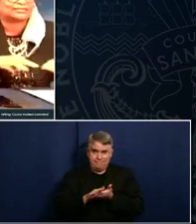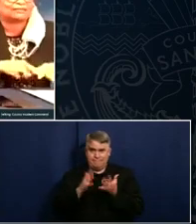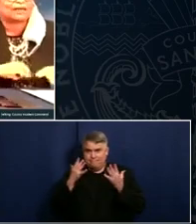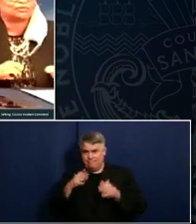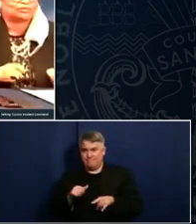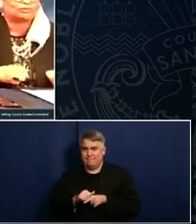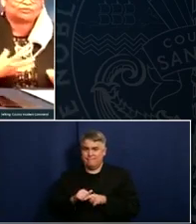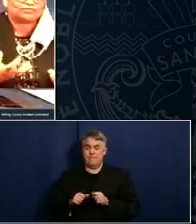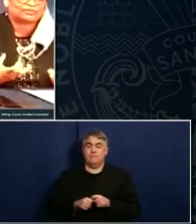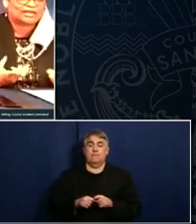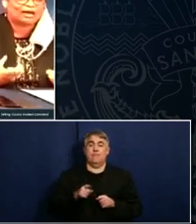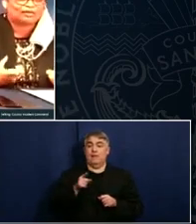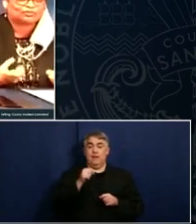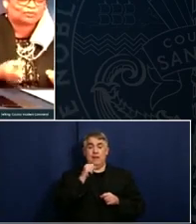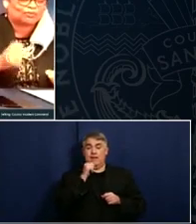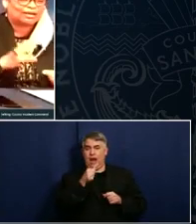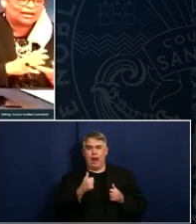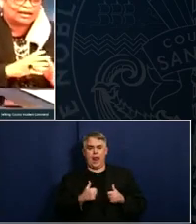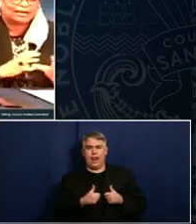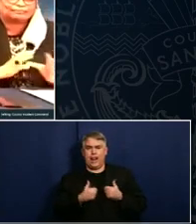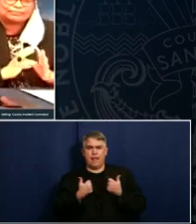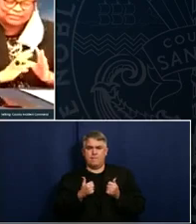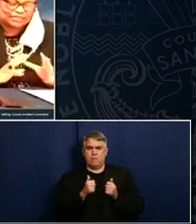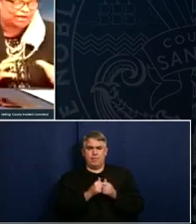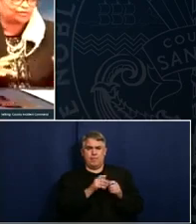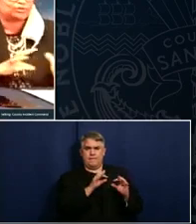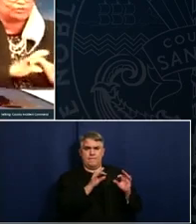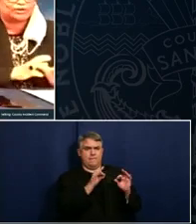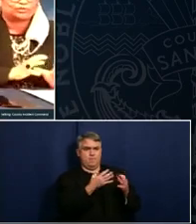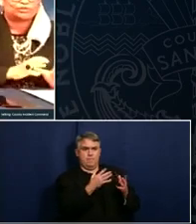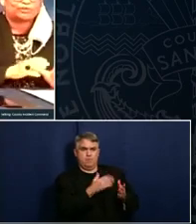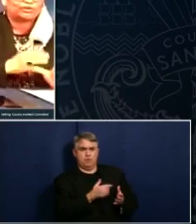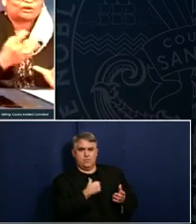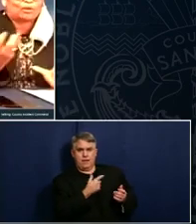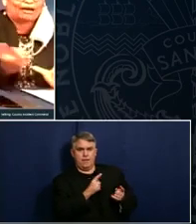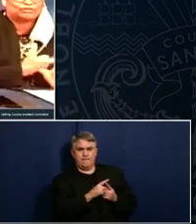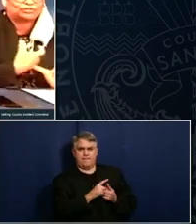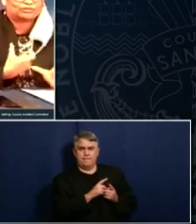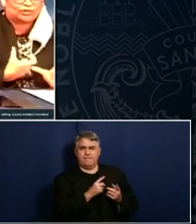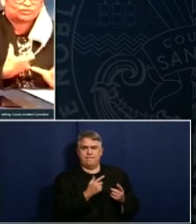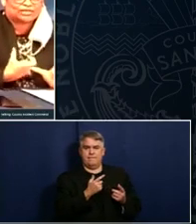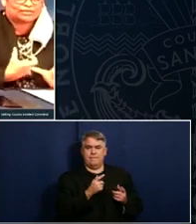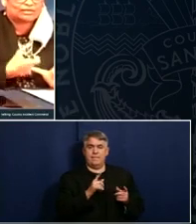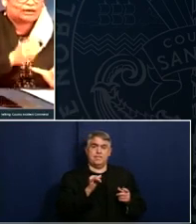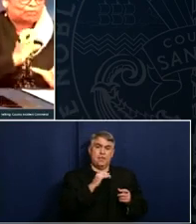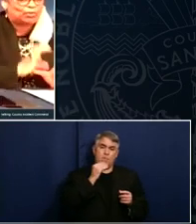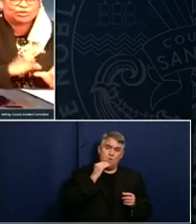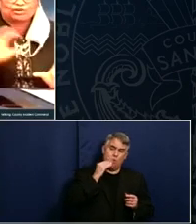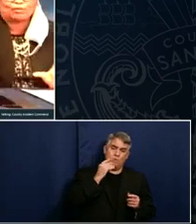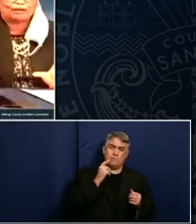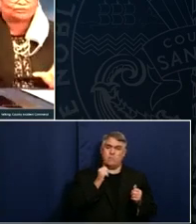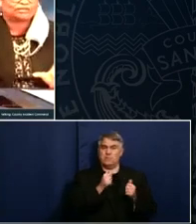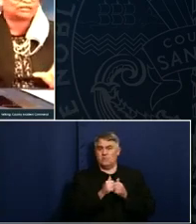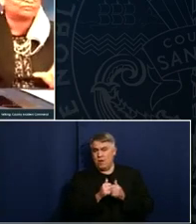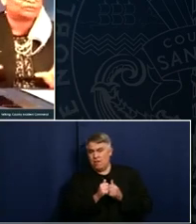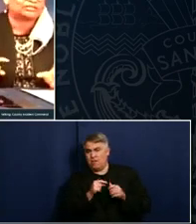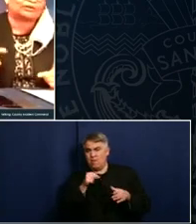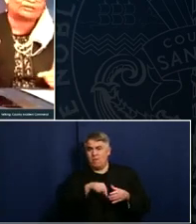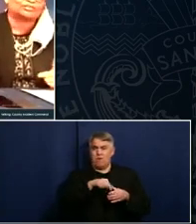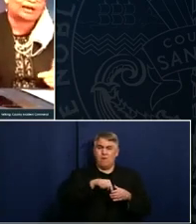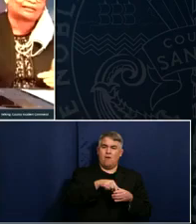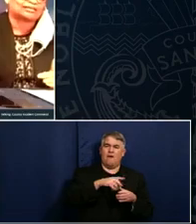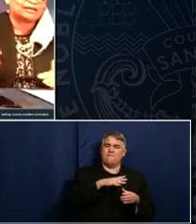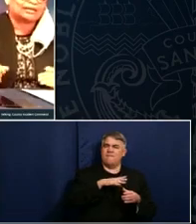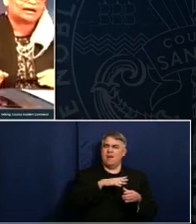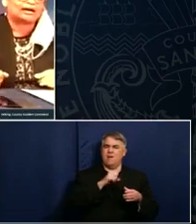living in the same household, if you're in the same household, continue to do what you're doing. You don't have to do those things. But when you go out into the